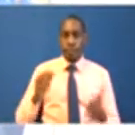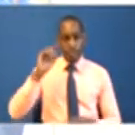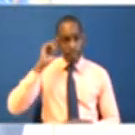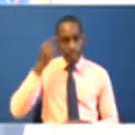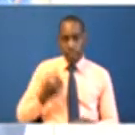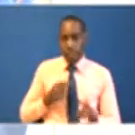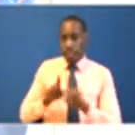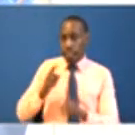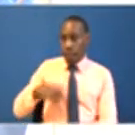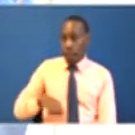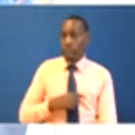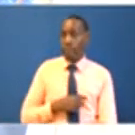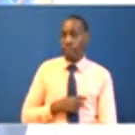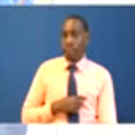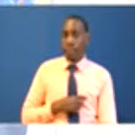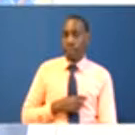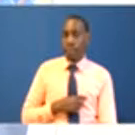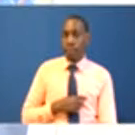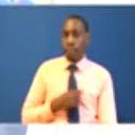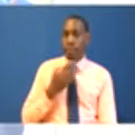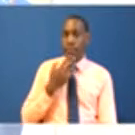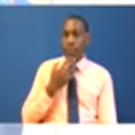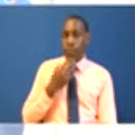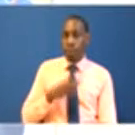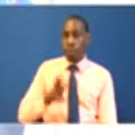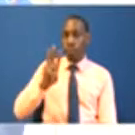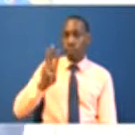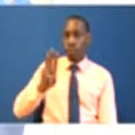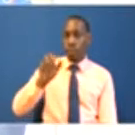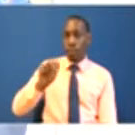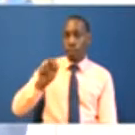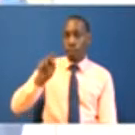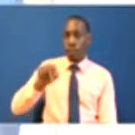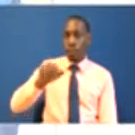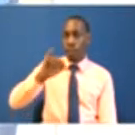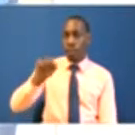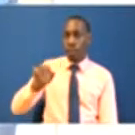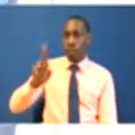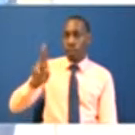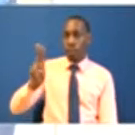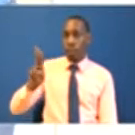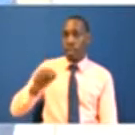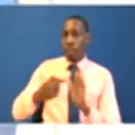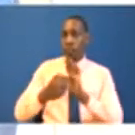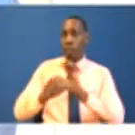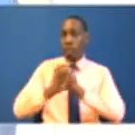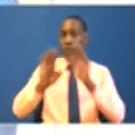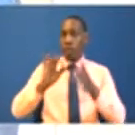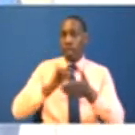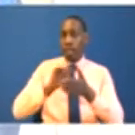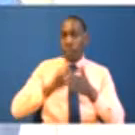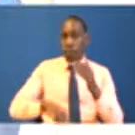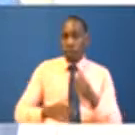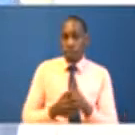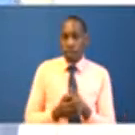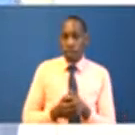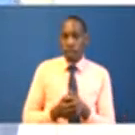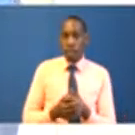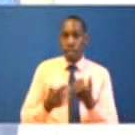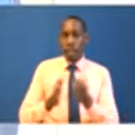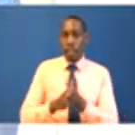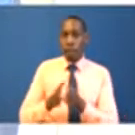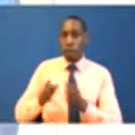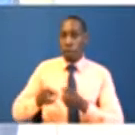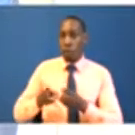sister uh um made it very clear that uh the routes that the government